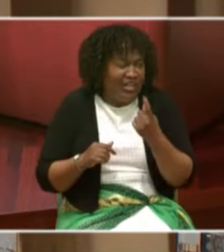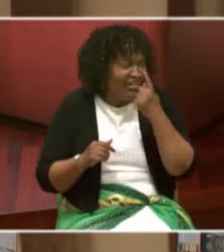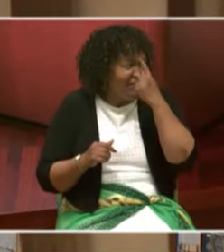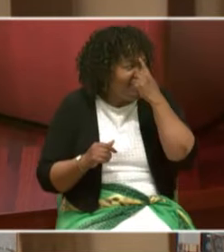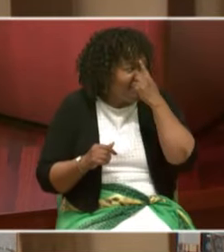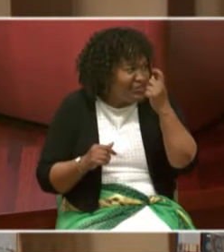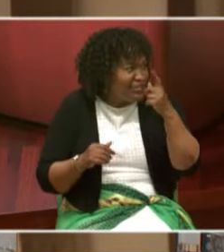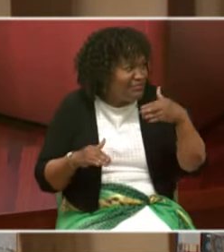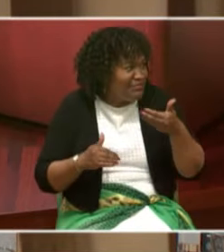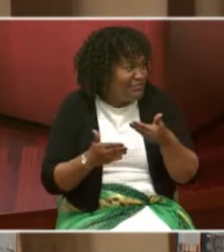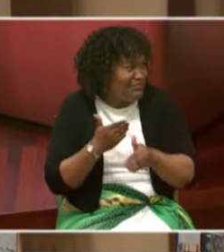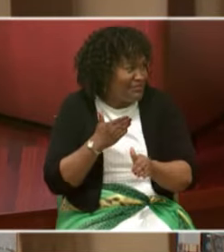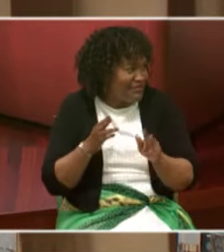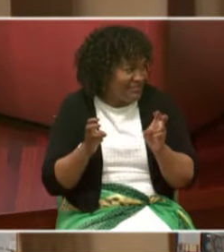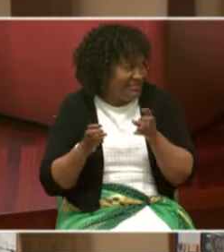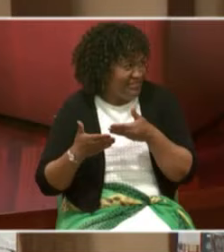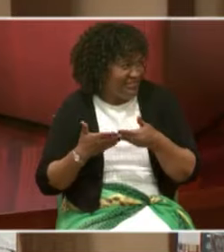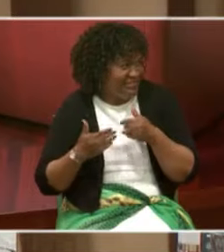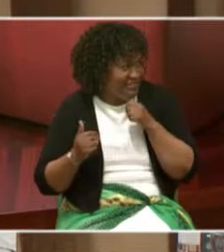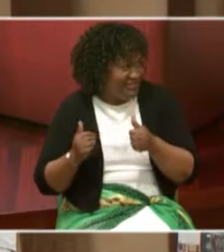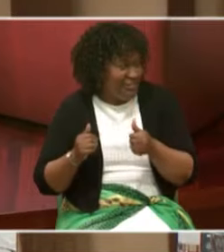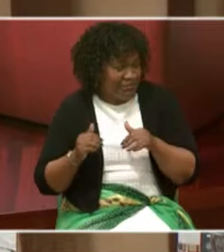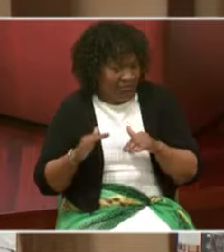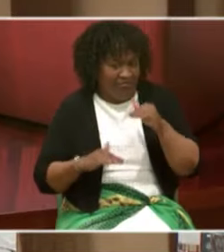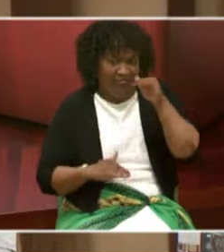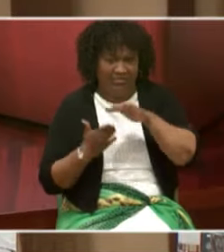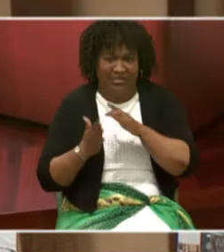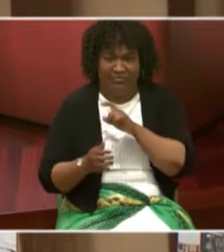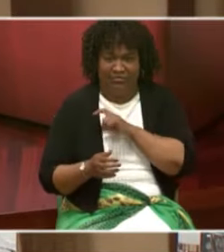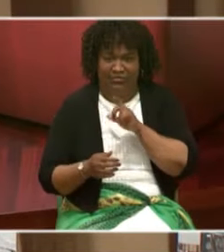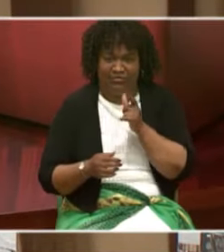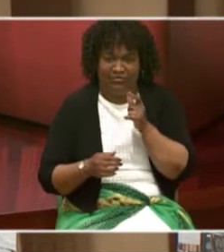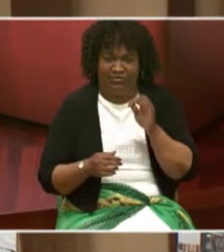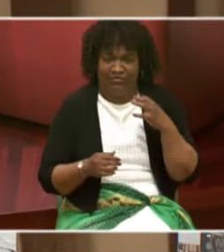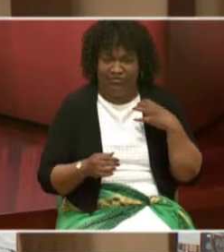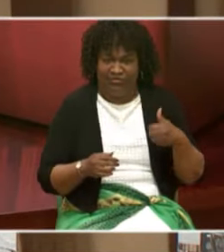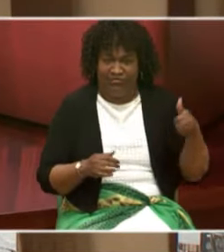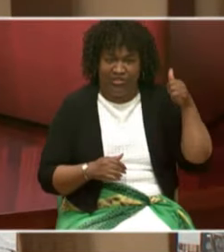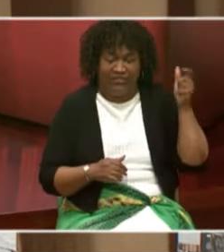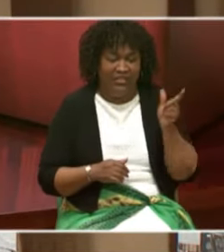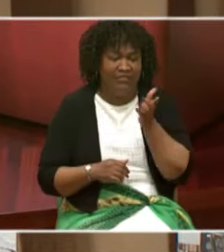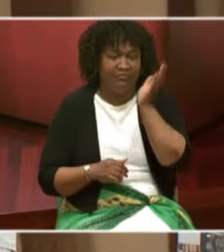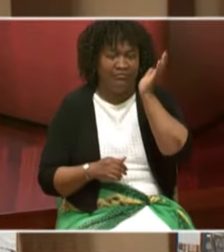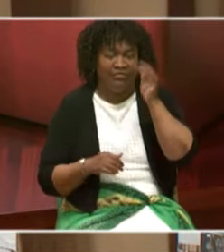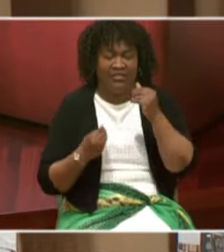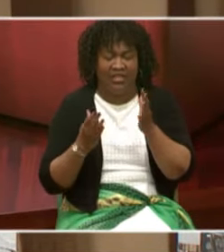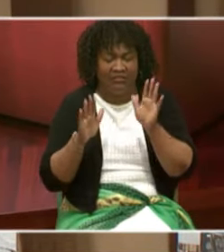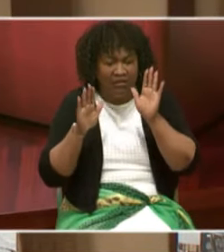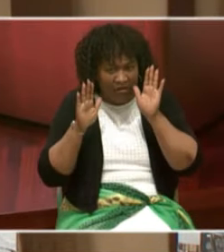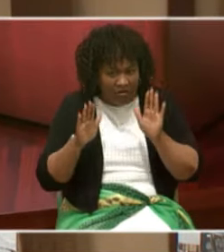degree, and Senator Hal Heffernan was the commencement speaker. So change,